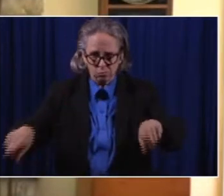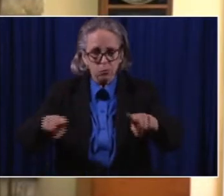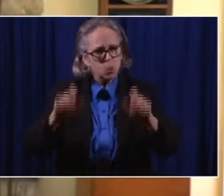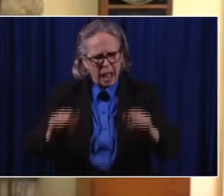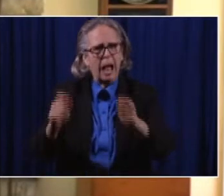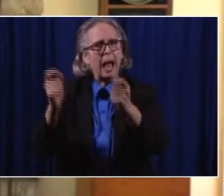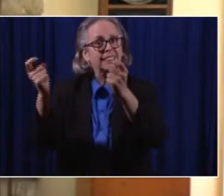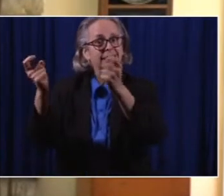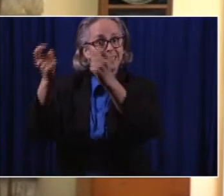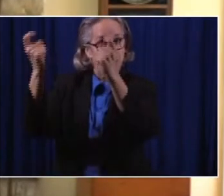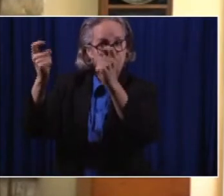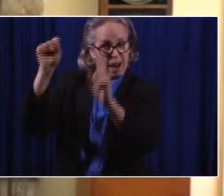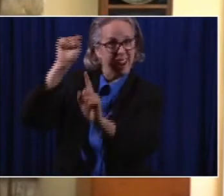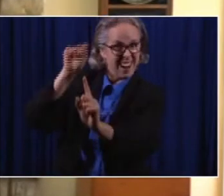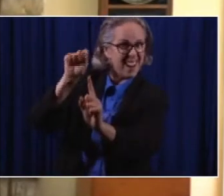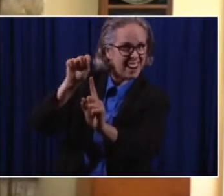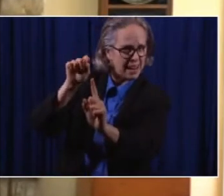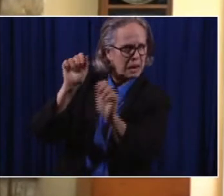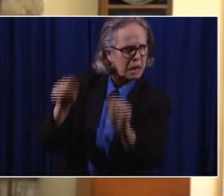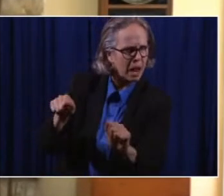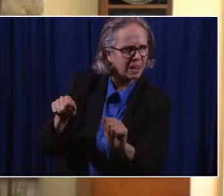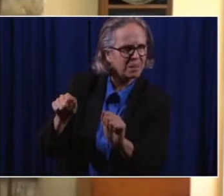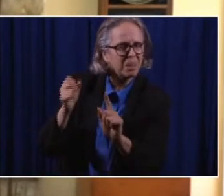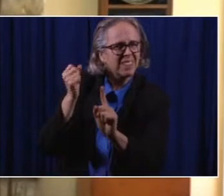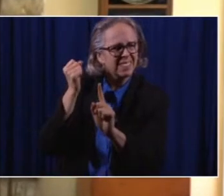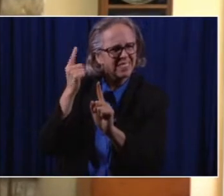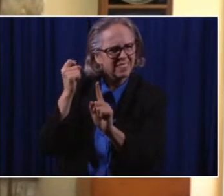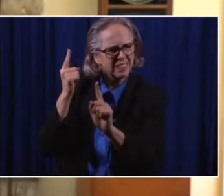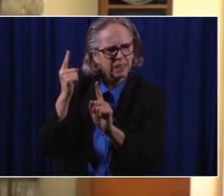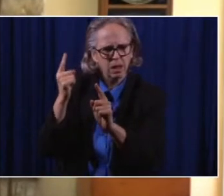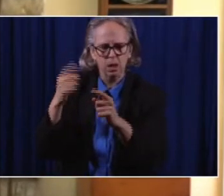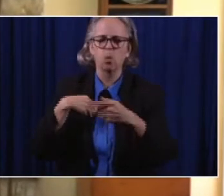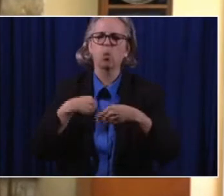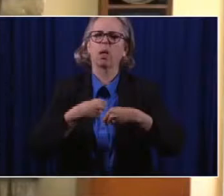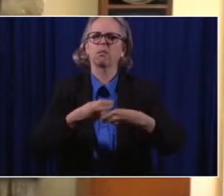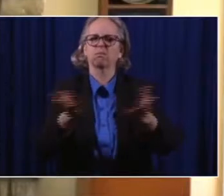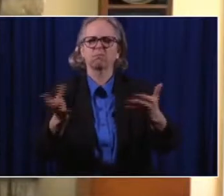basic guidelines, and they're going to be exactly what I think we all know. Wear a mask.